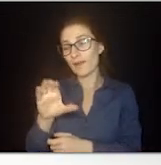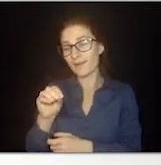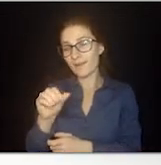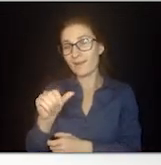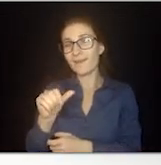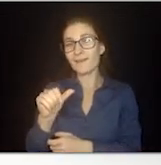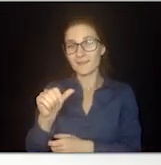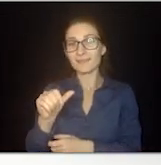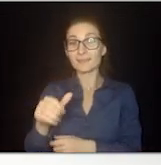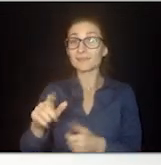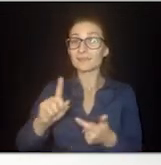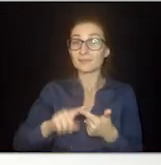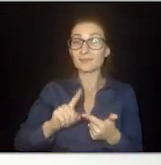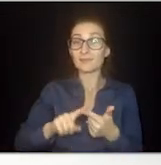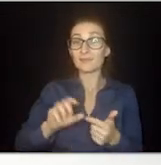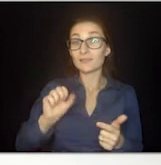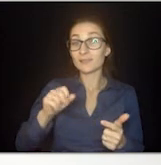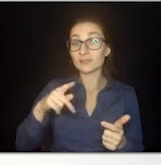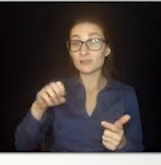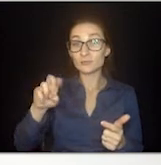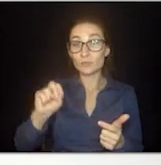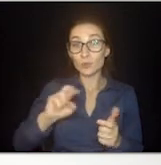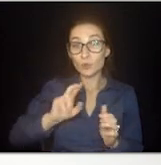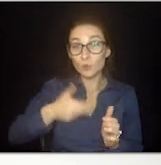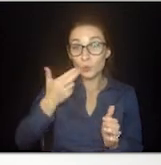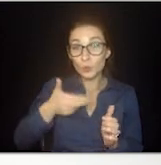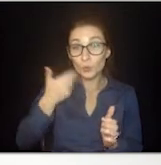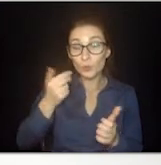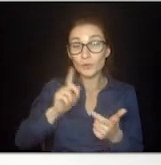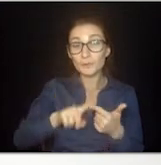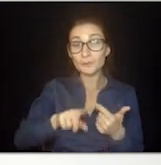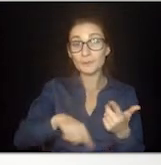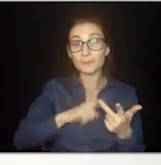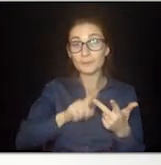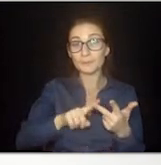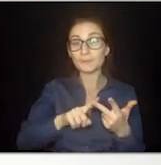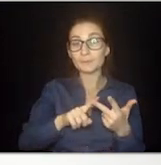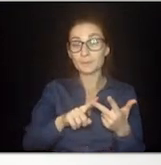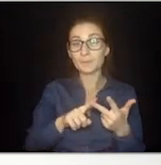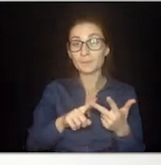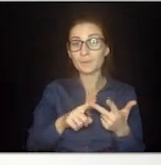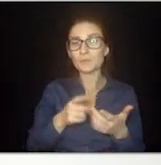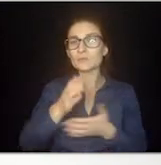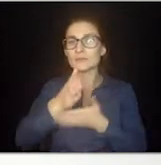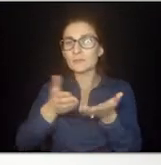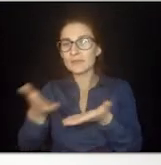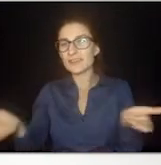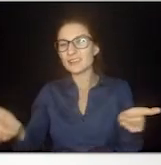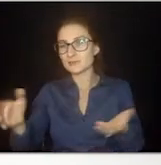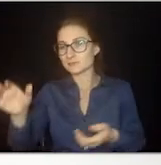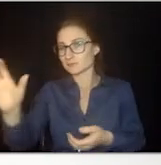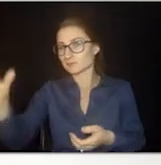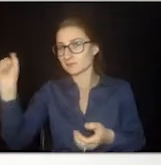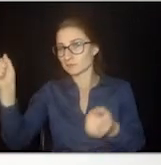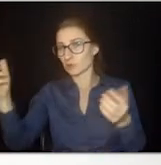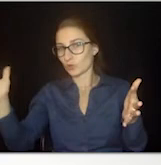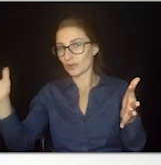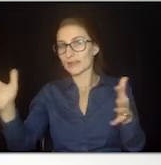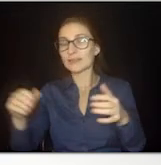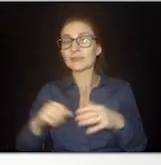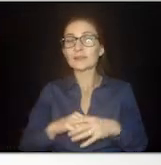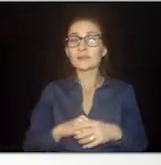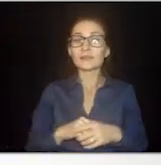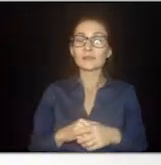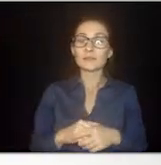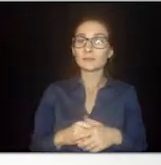and a spoon. And this was mid-morning, so they've already taken the first couple of things off that